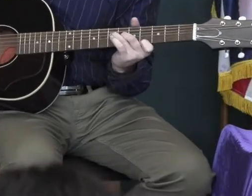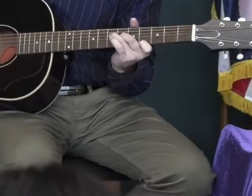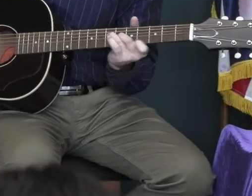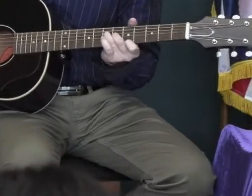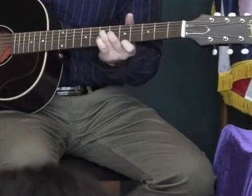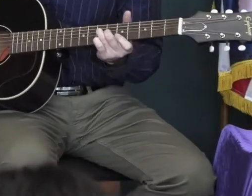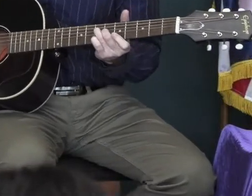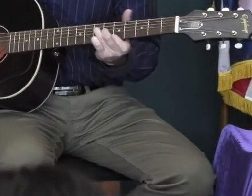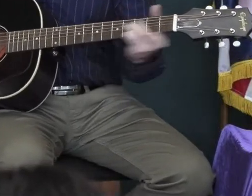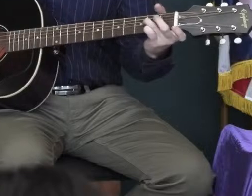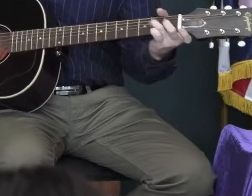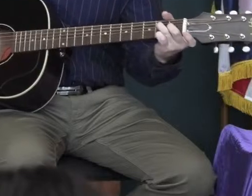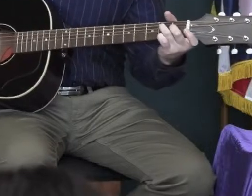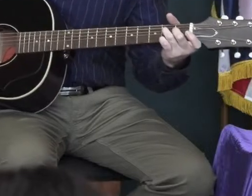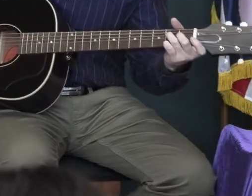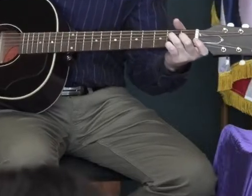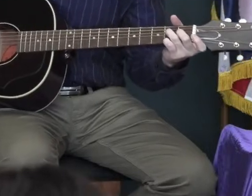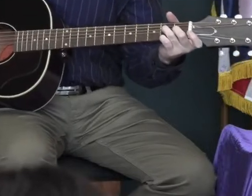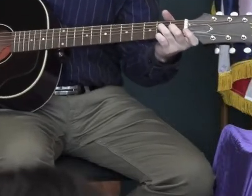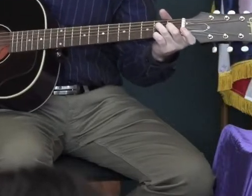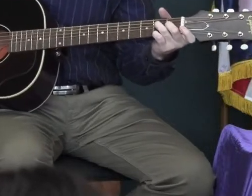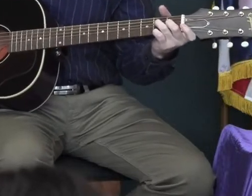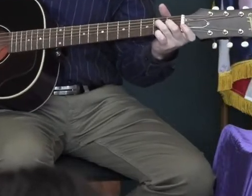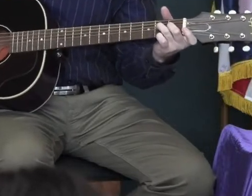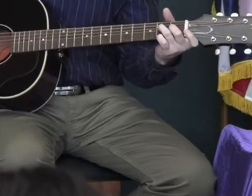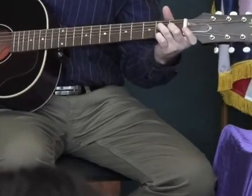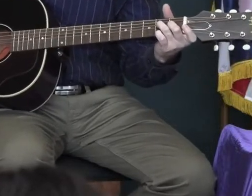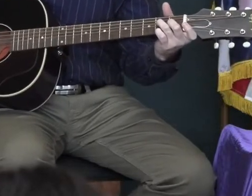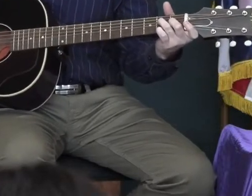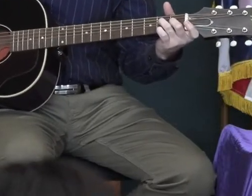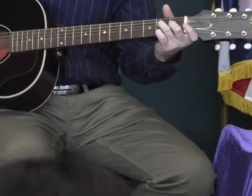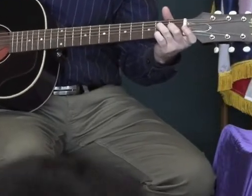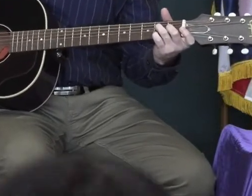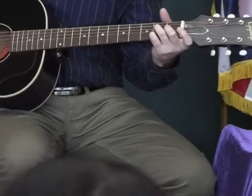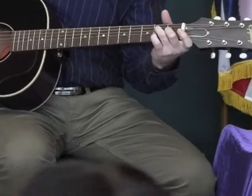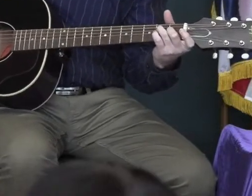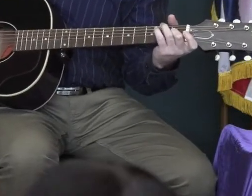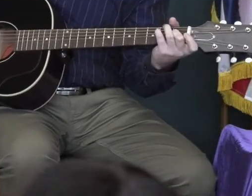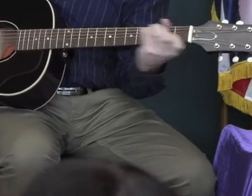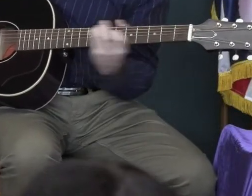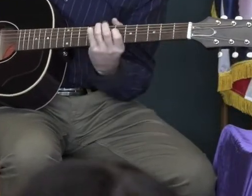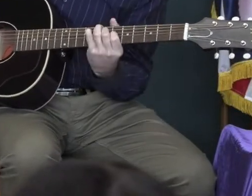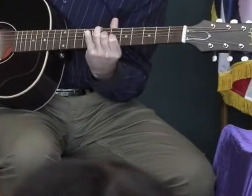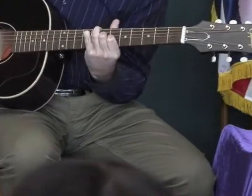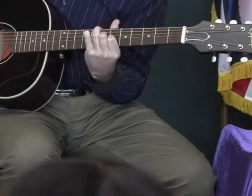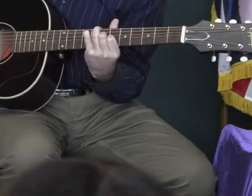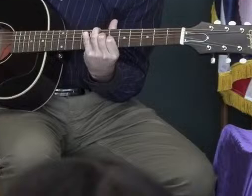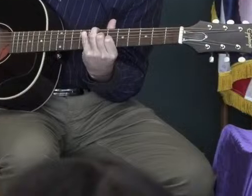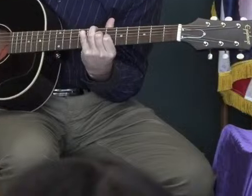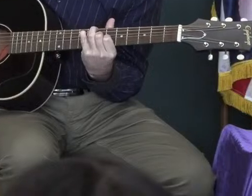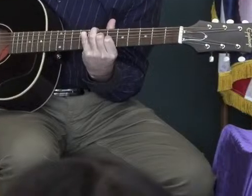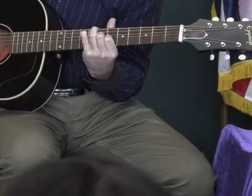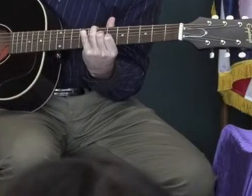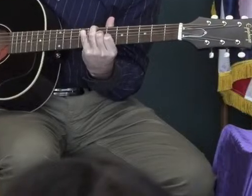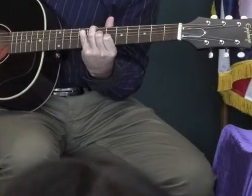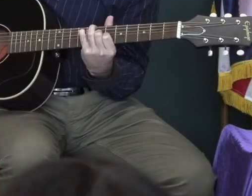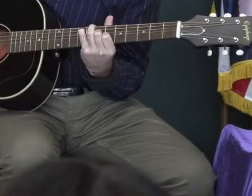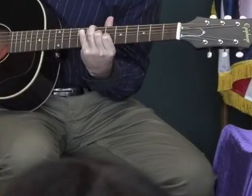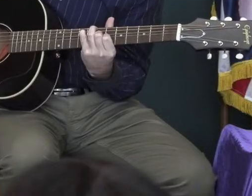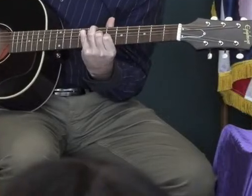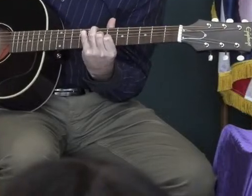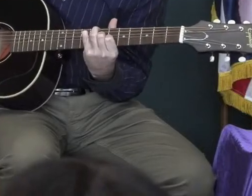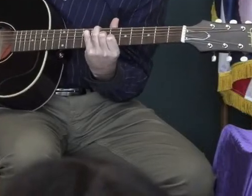written in the stars, a part of your destiny.